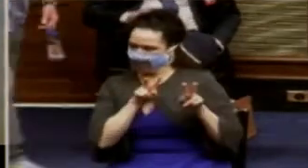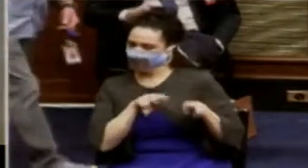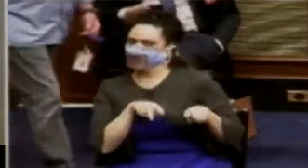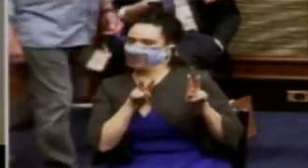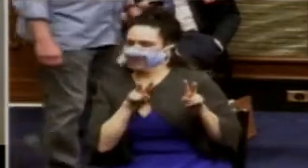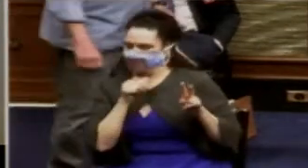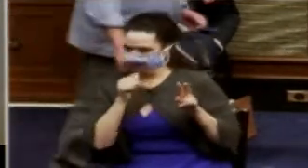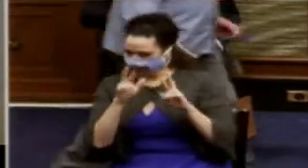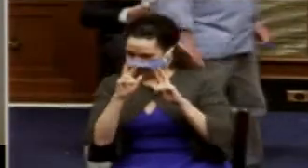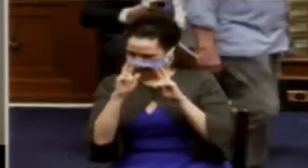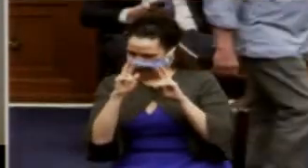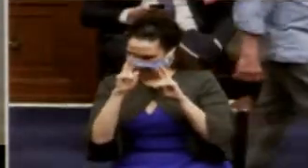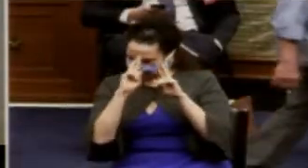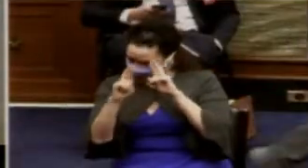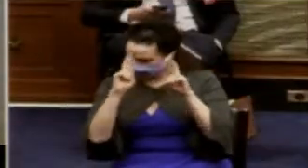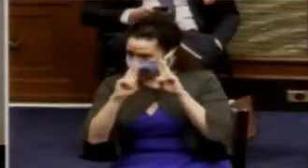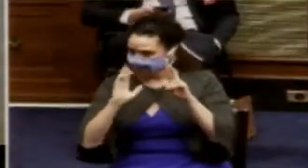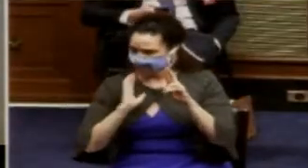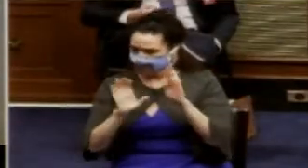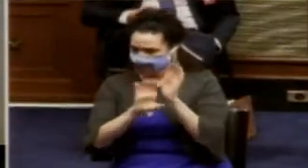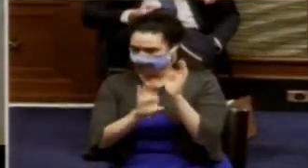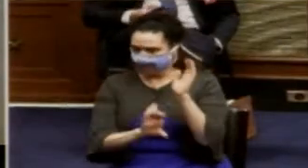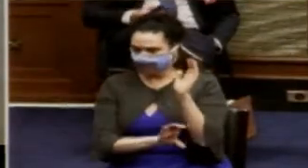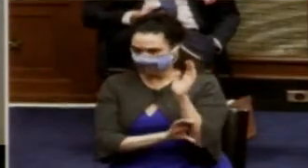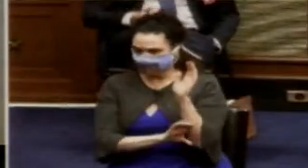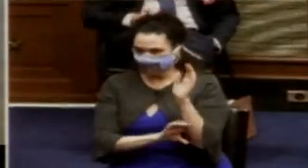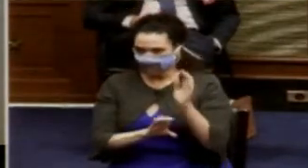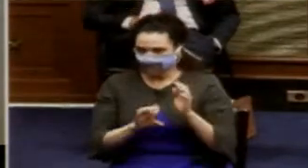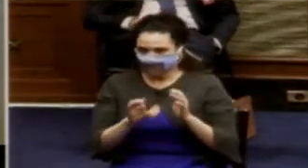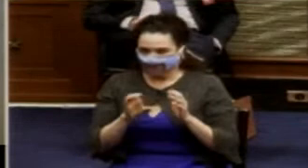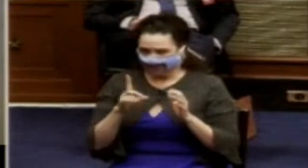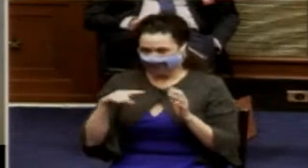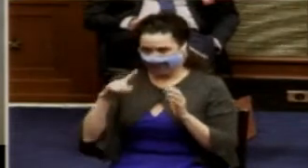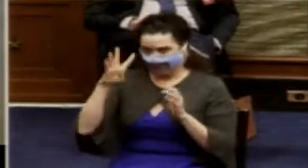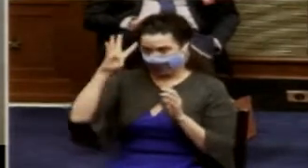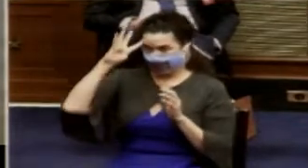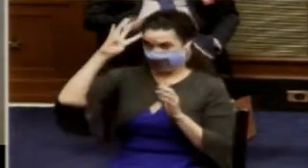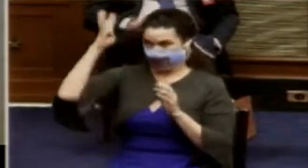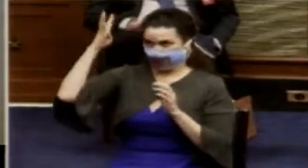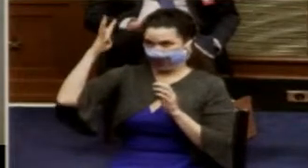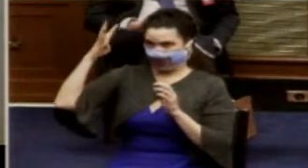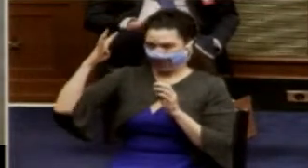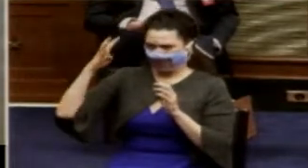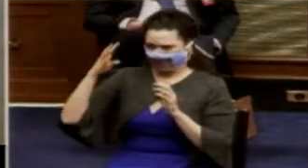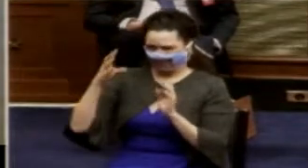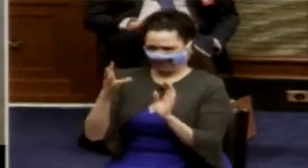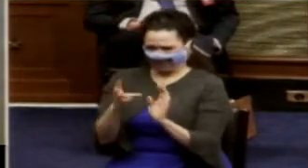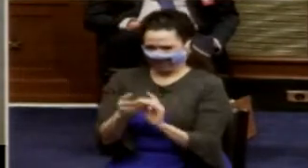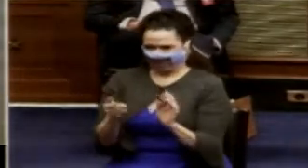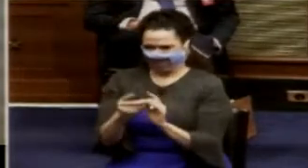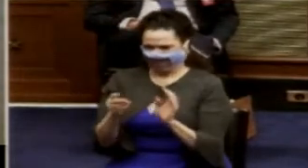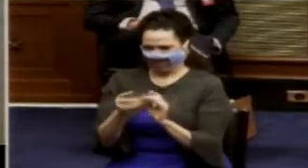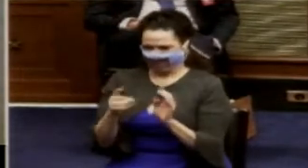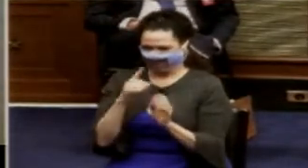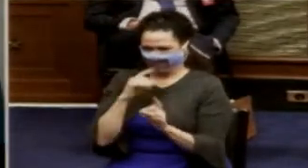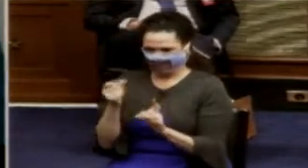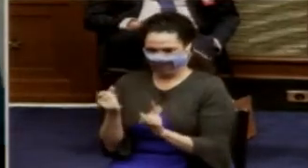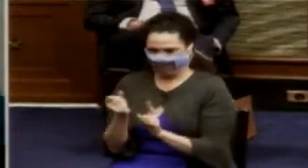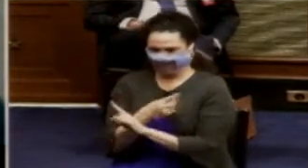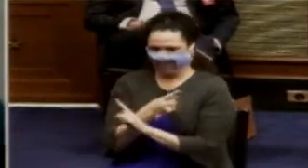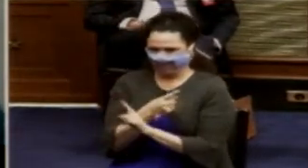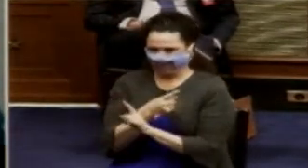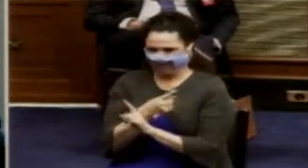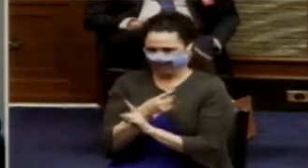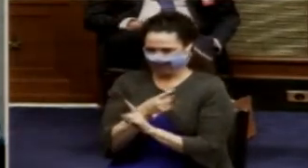for the Constitution and how people have convoluted things that have happened in the past to